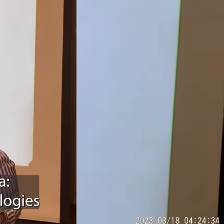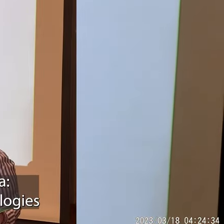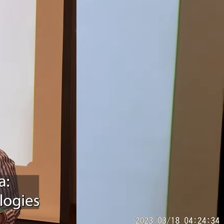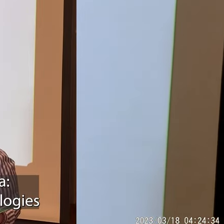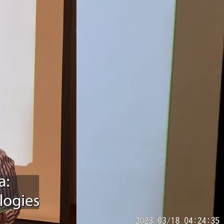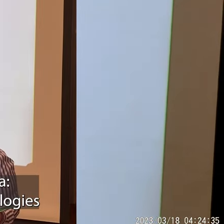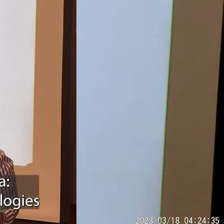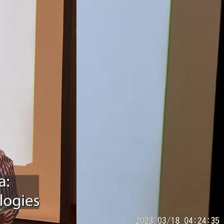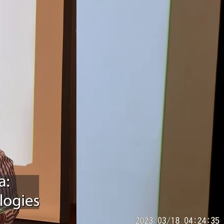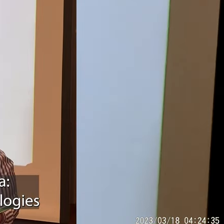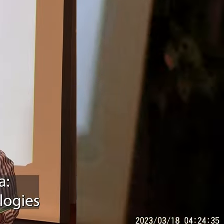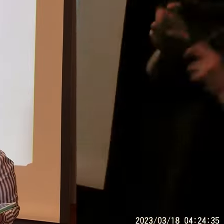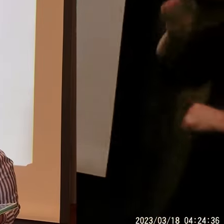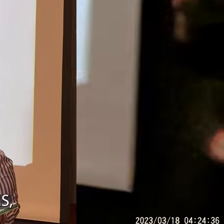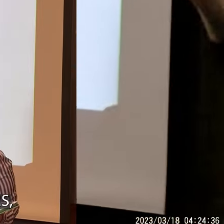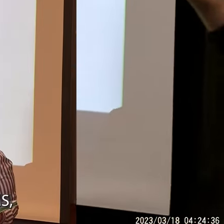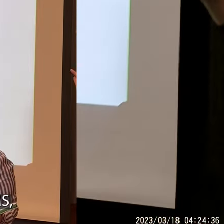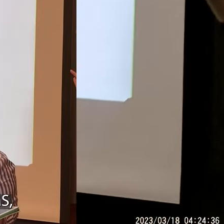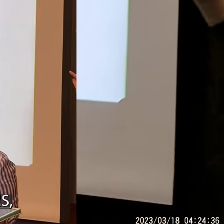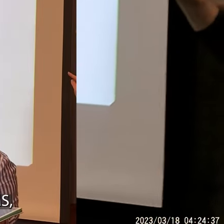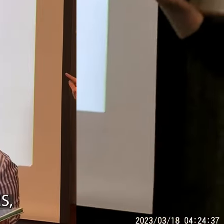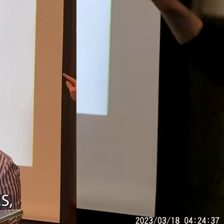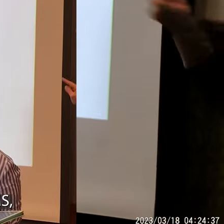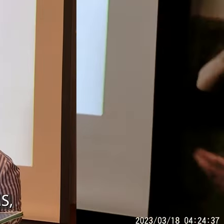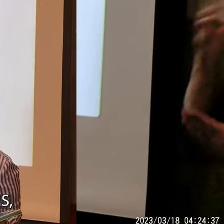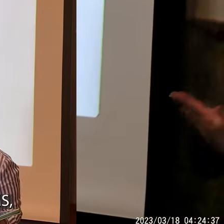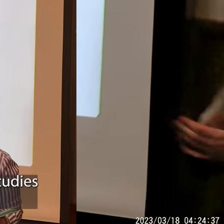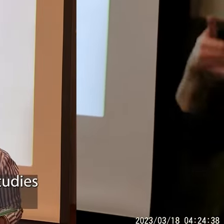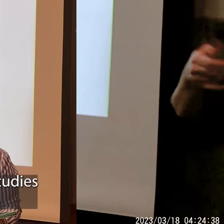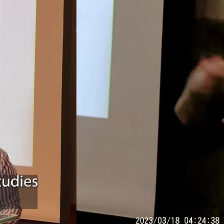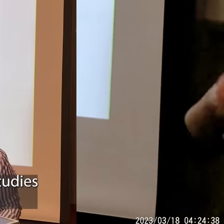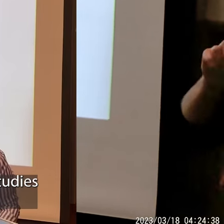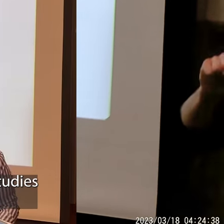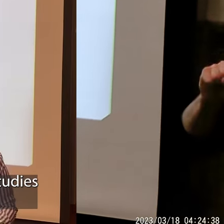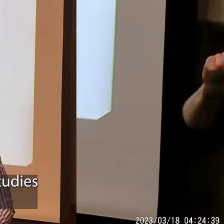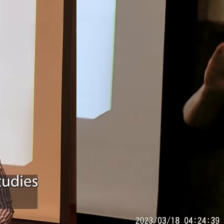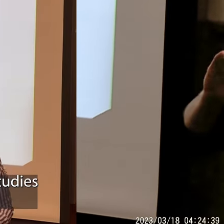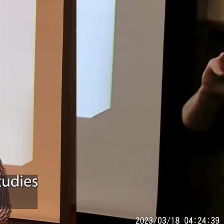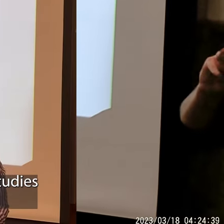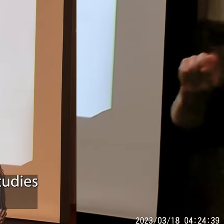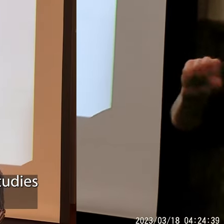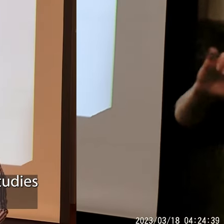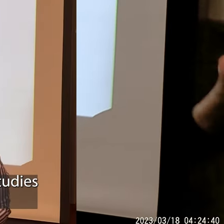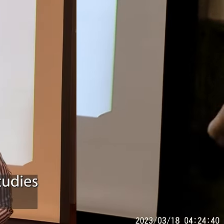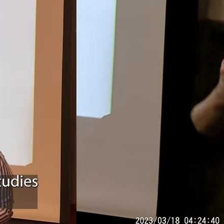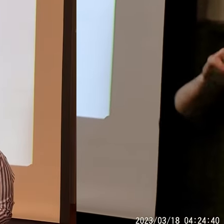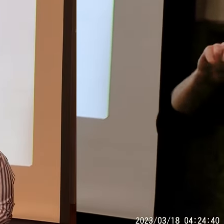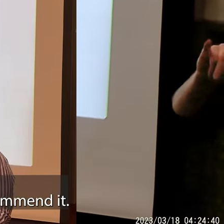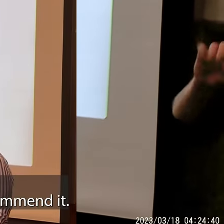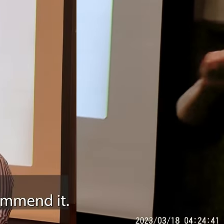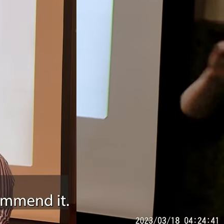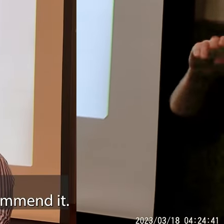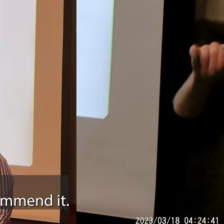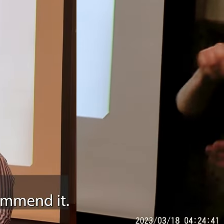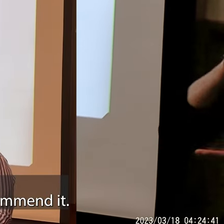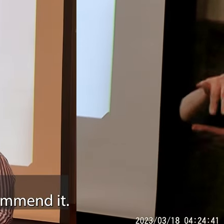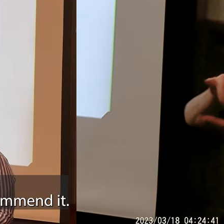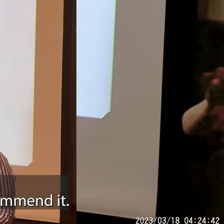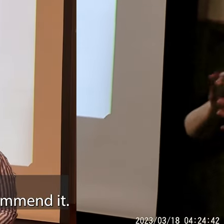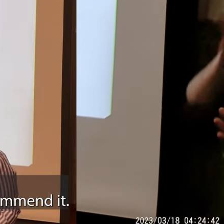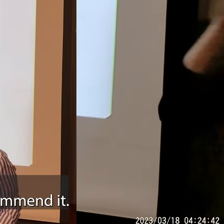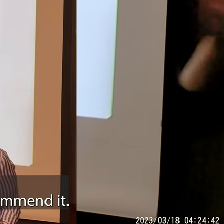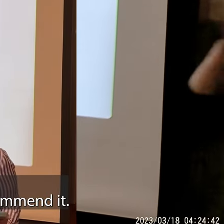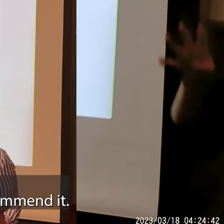Imagine Histories of Sexual Technologies. It just won an award from SCMS, the Society for Cinema and Media Studies for Innovative Scholarship. And so if you're